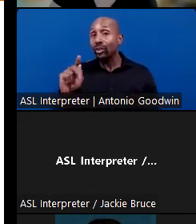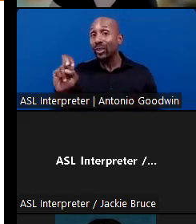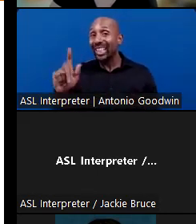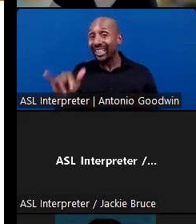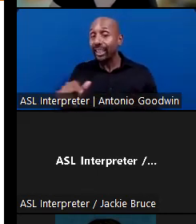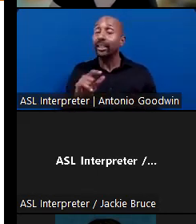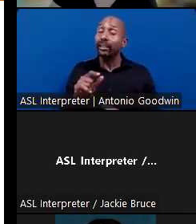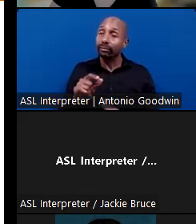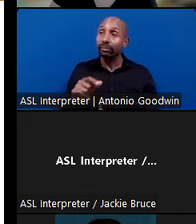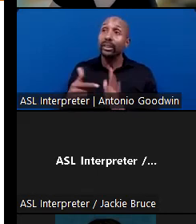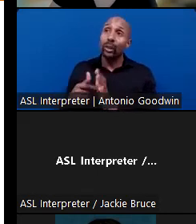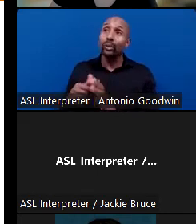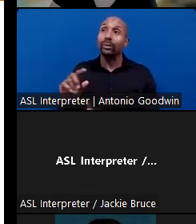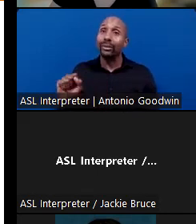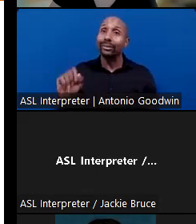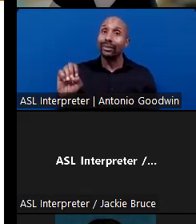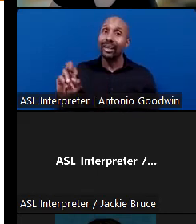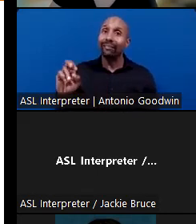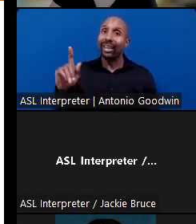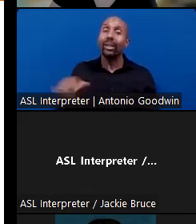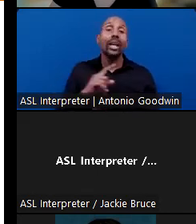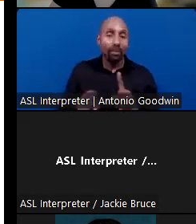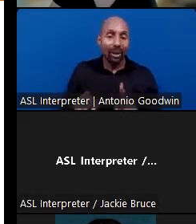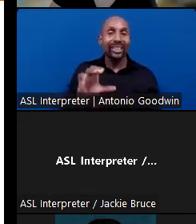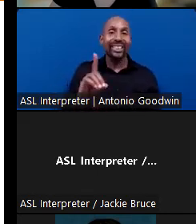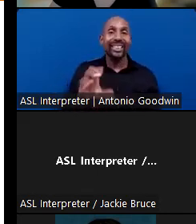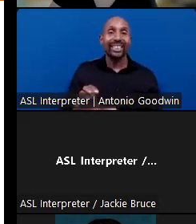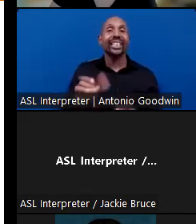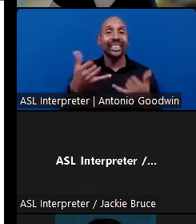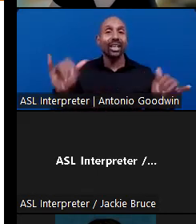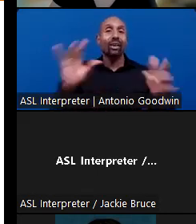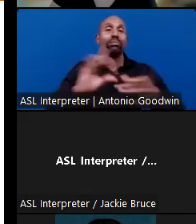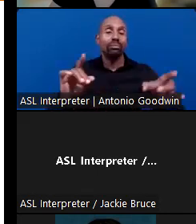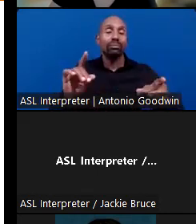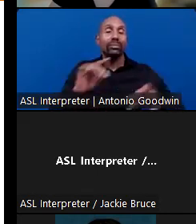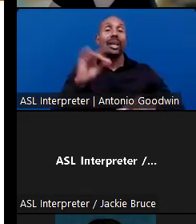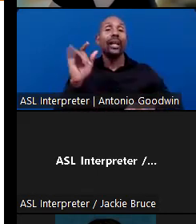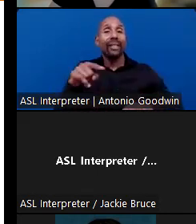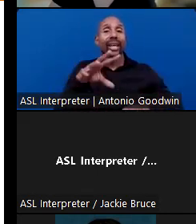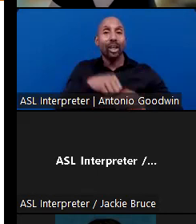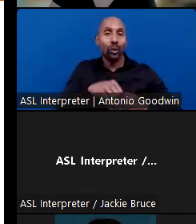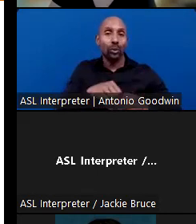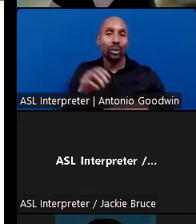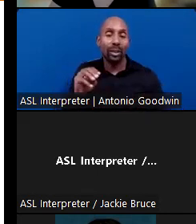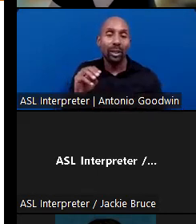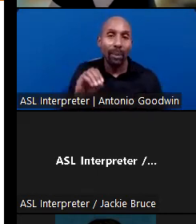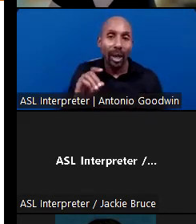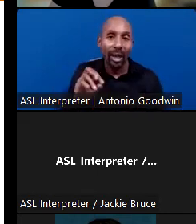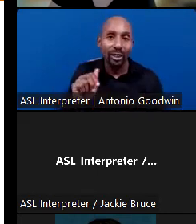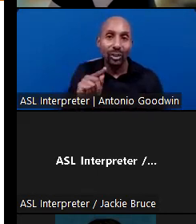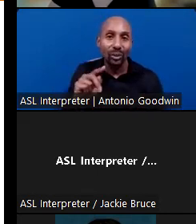then there's another question. Do you know if there are any resources still for getting free tests for community serving